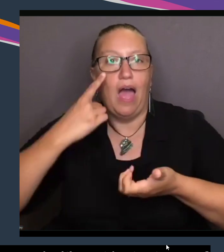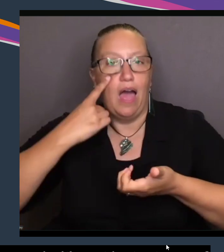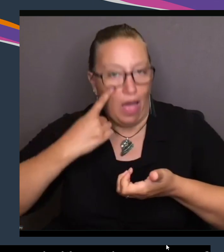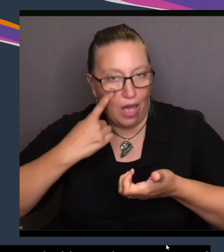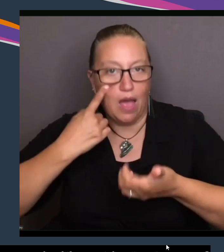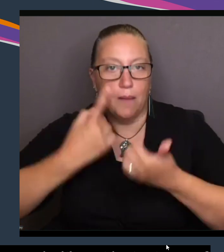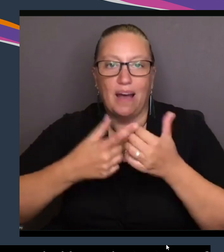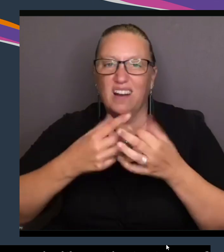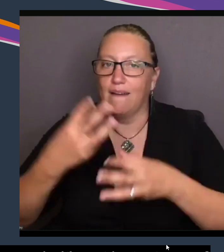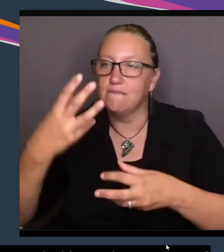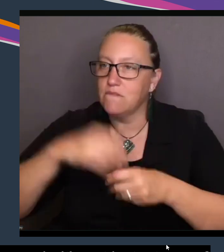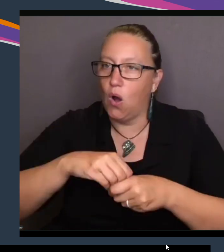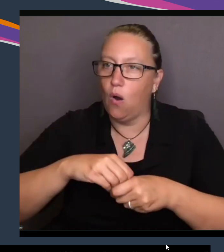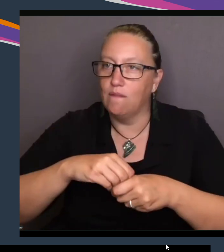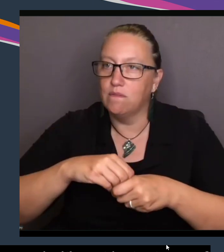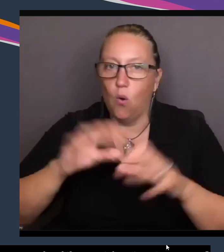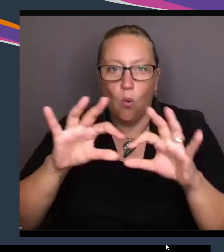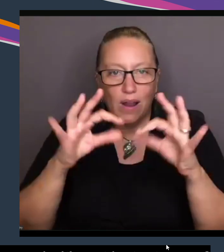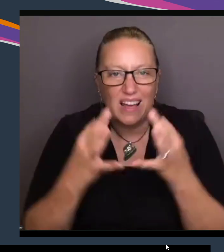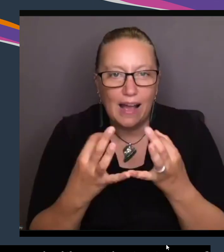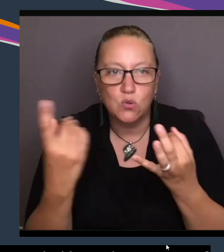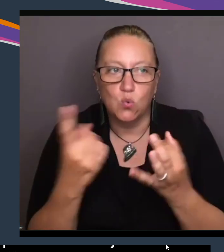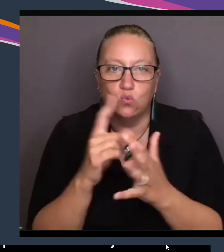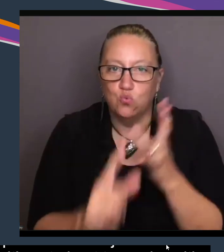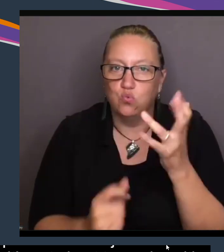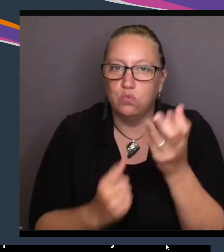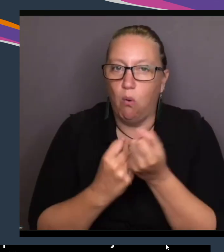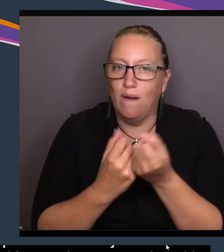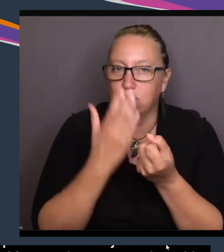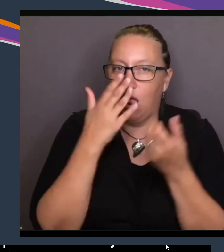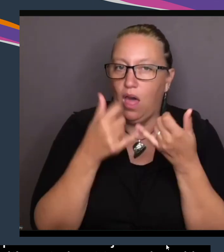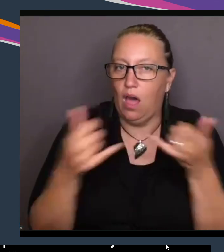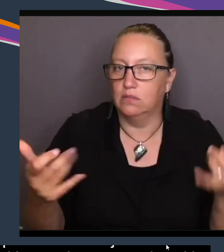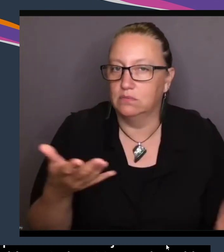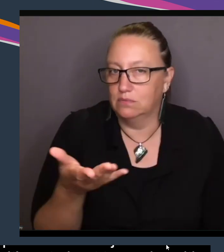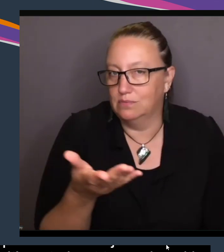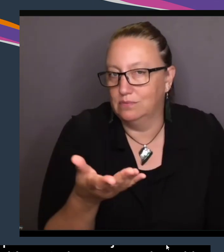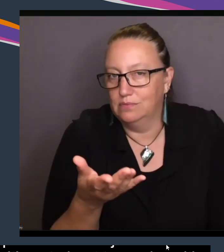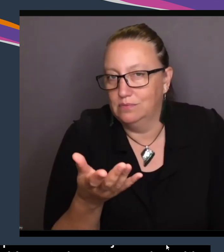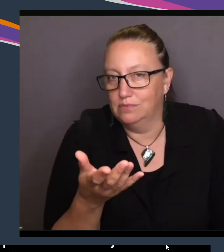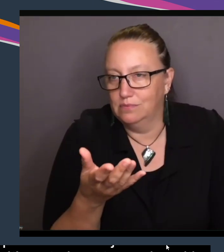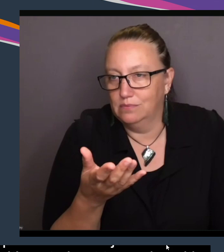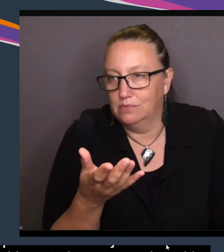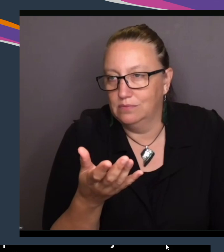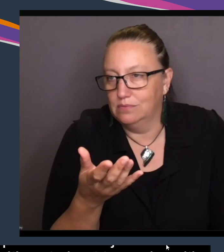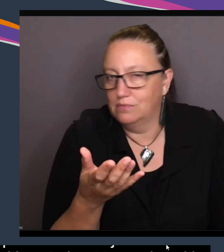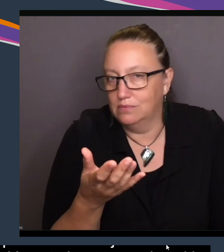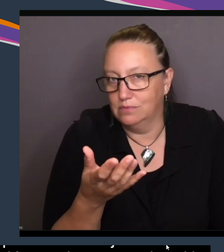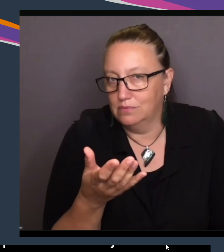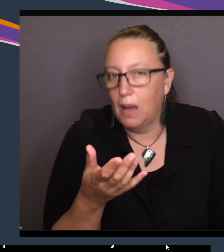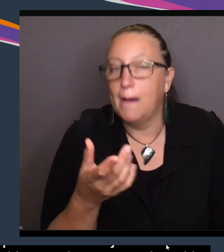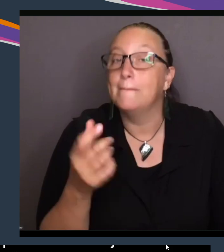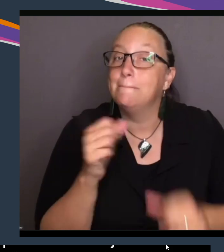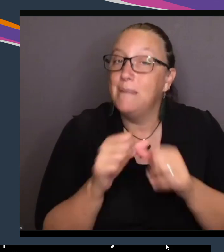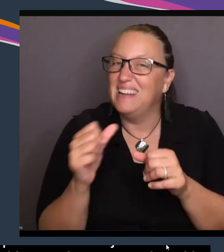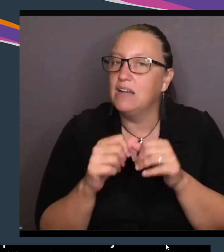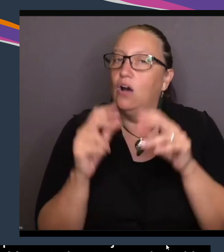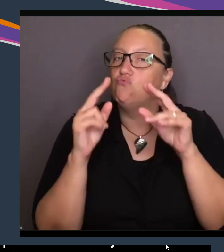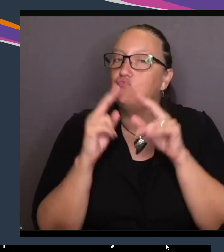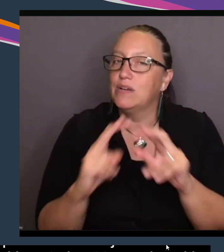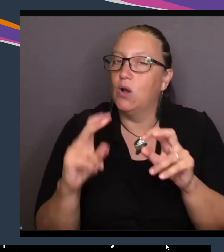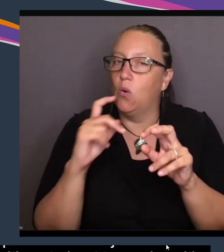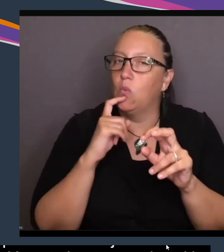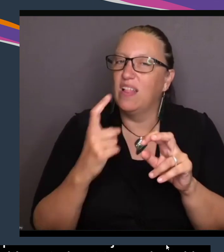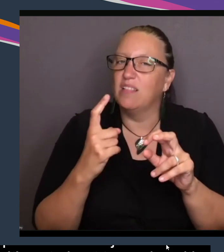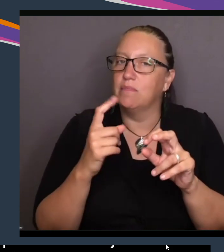organisations that are at the coalface with community, because better research will be designed if it's informed by that